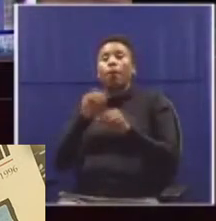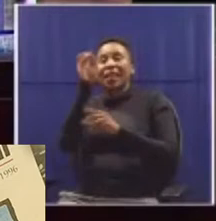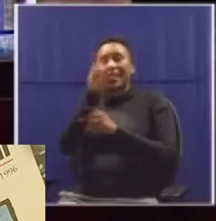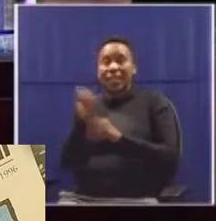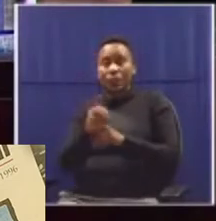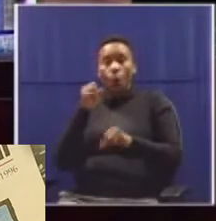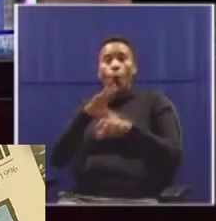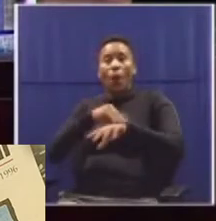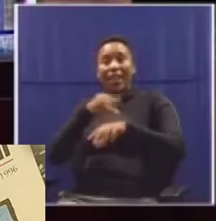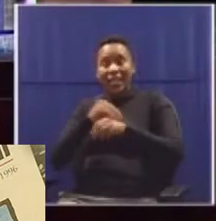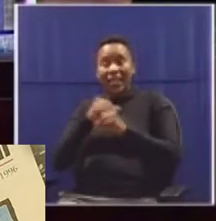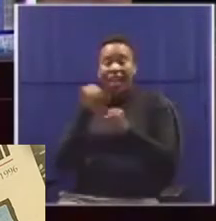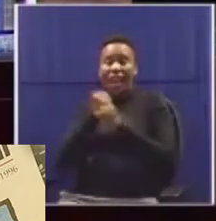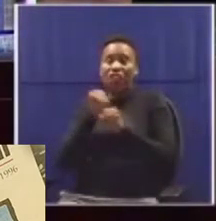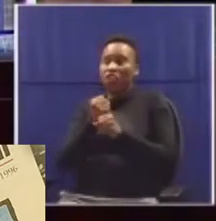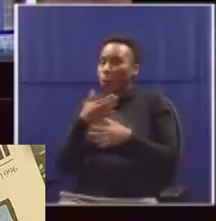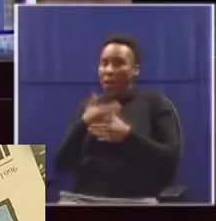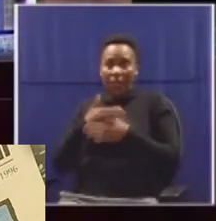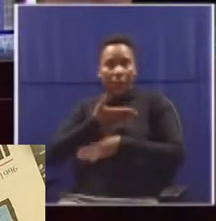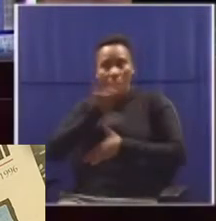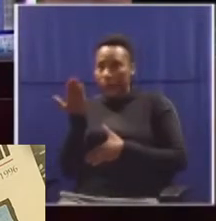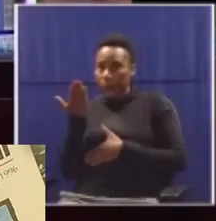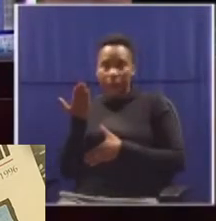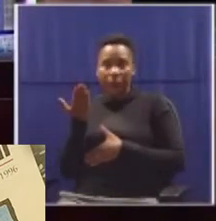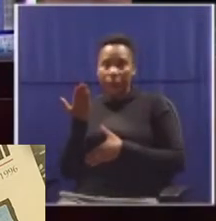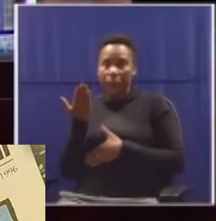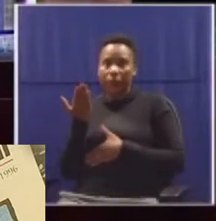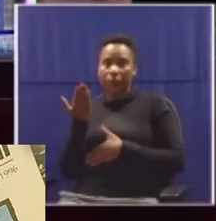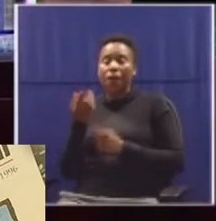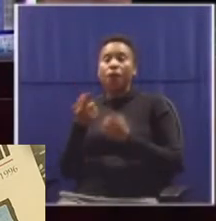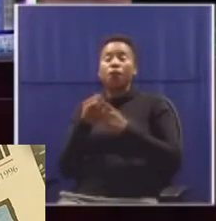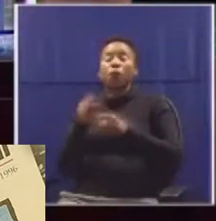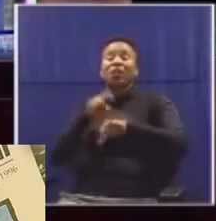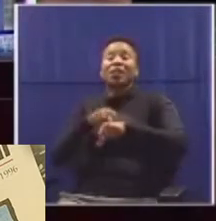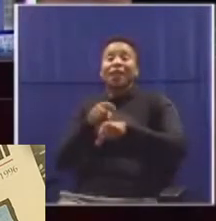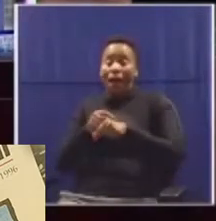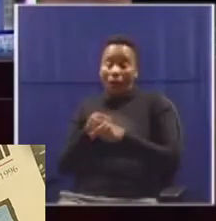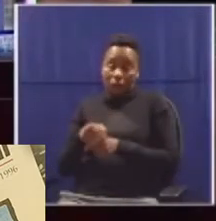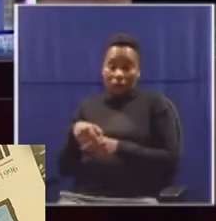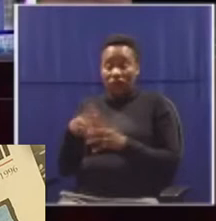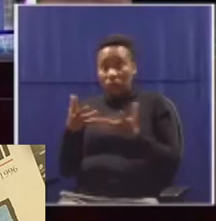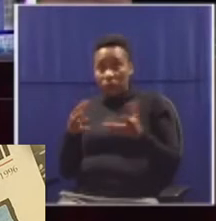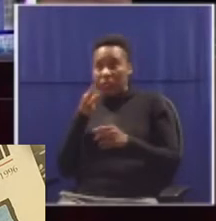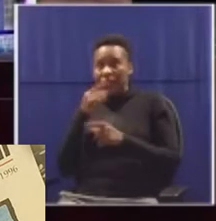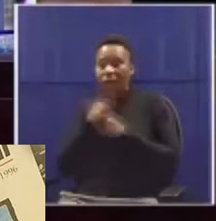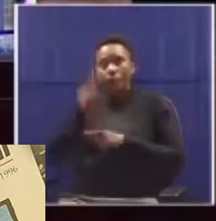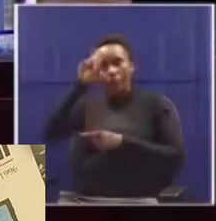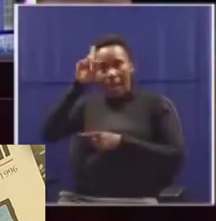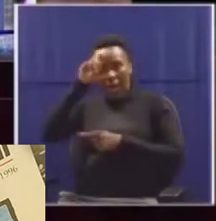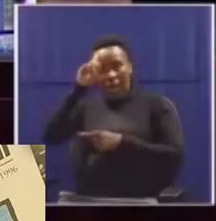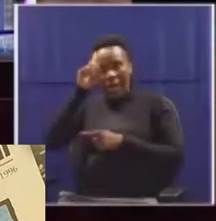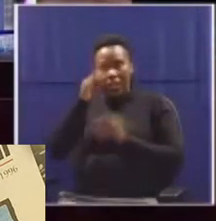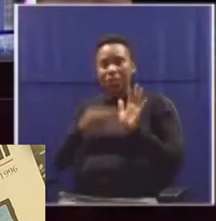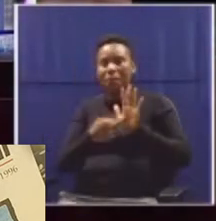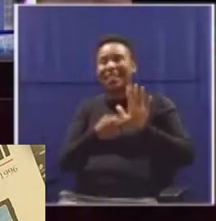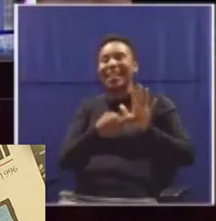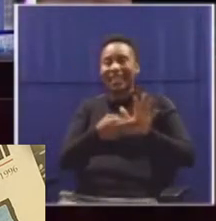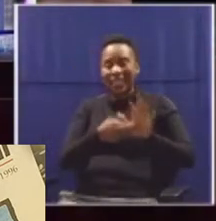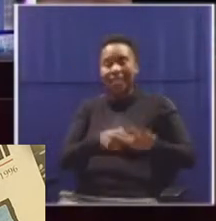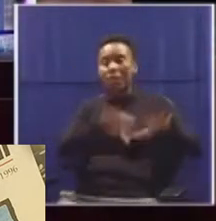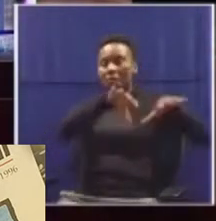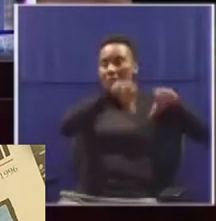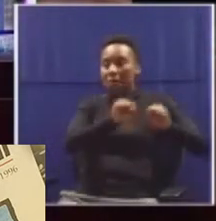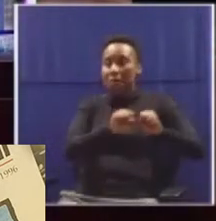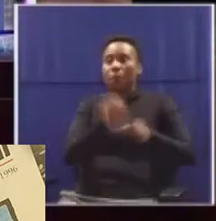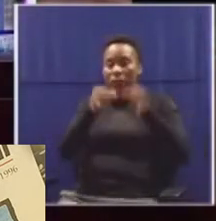of the working age are unemployed in this country since the black representatives of capital took over political power